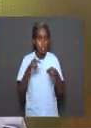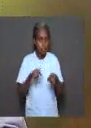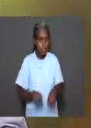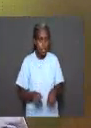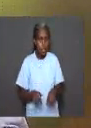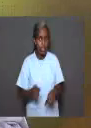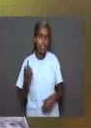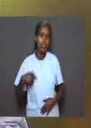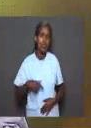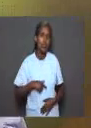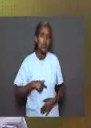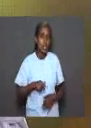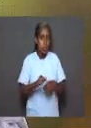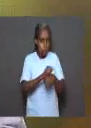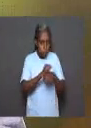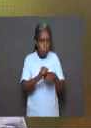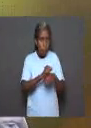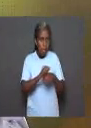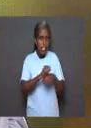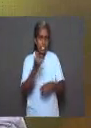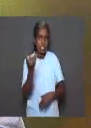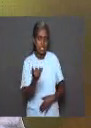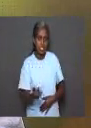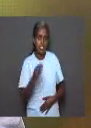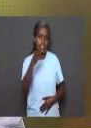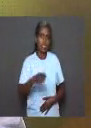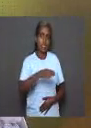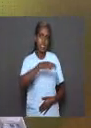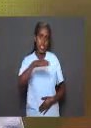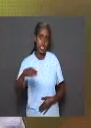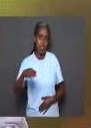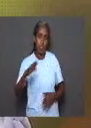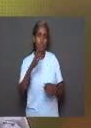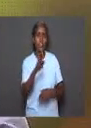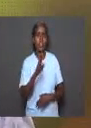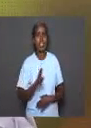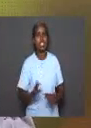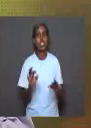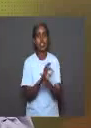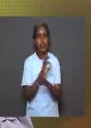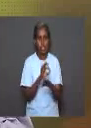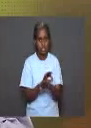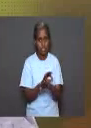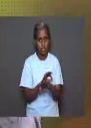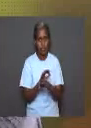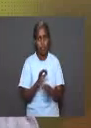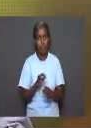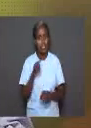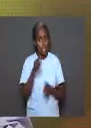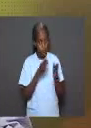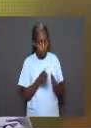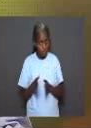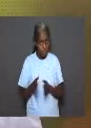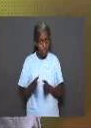Today, we will practice sketching the graphs of rational functions. Are you